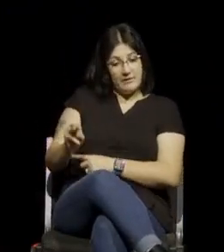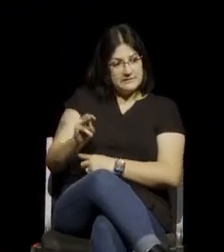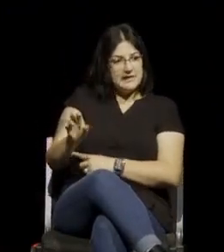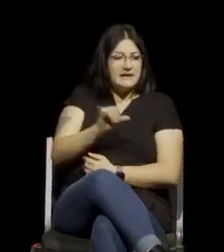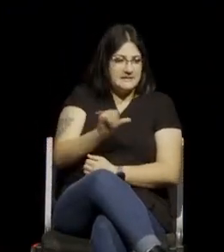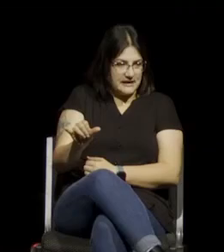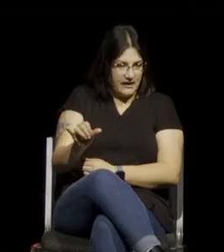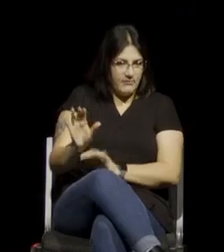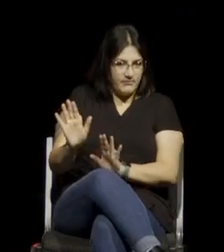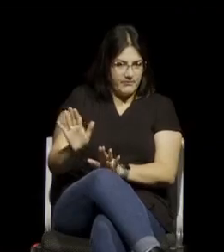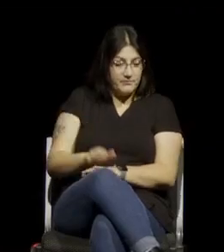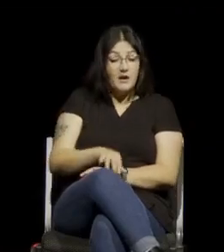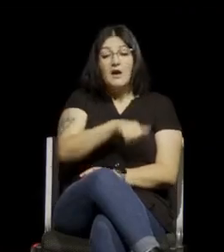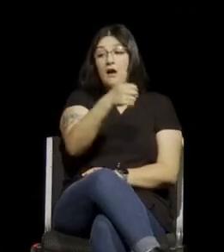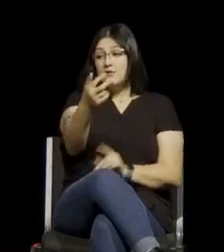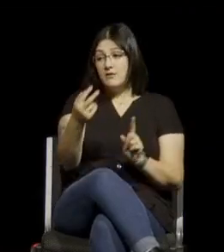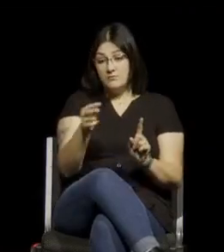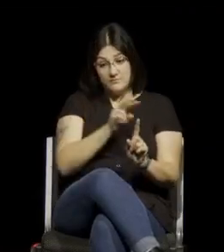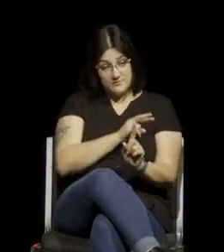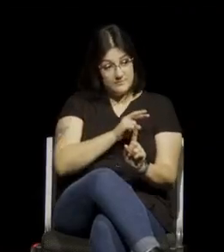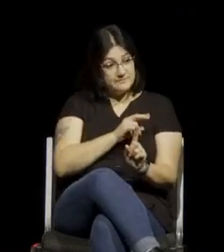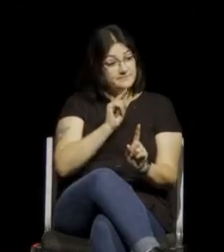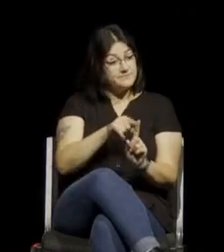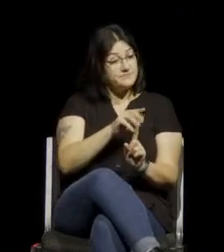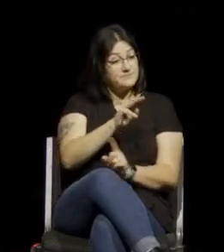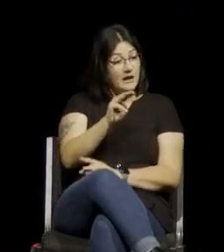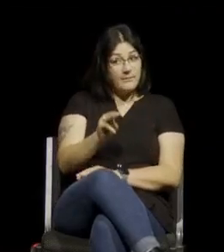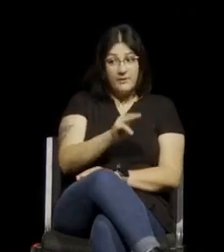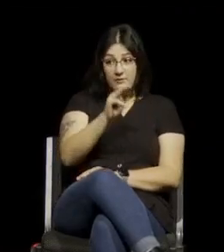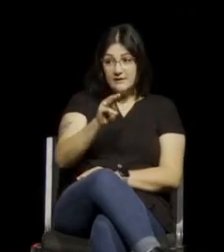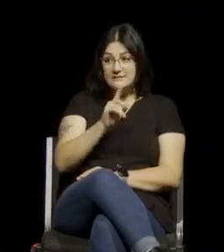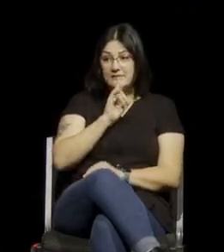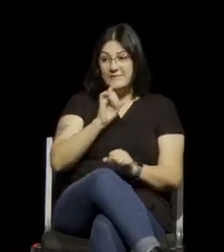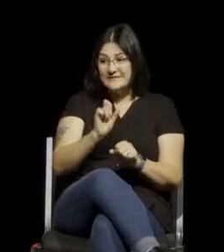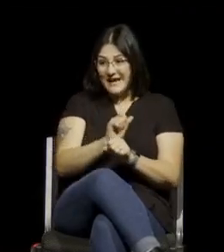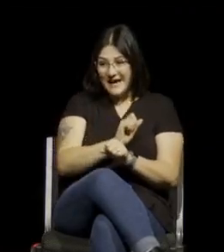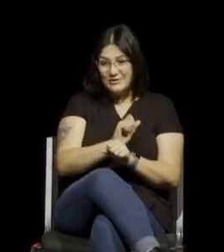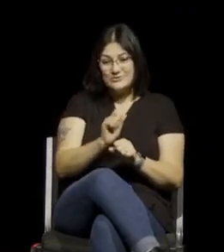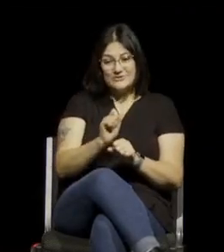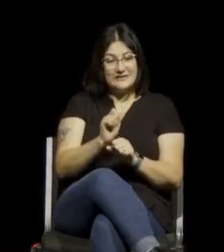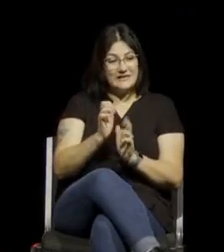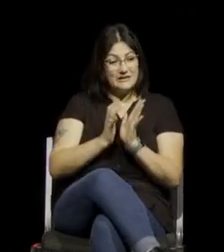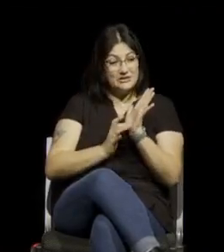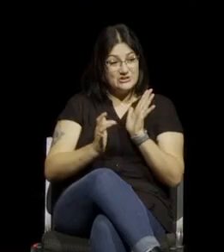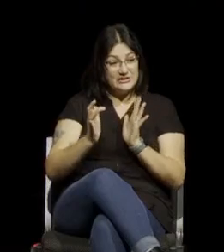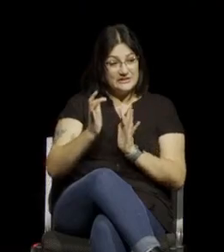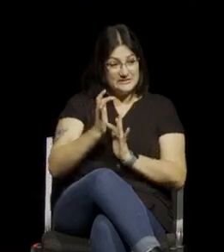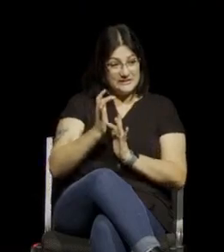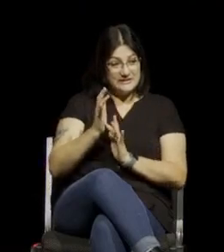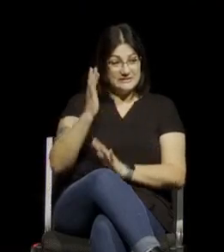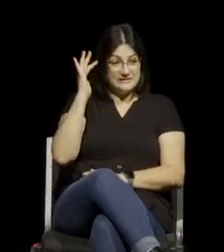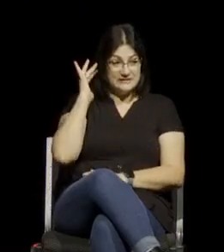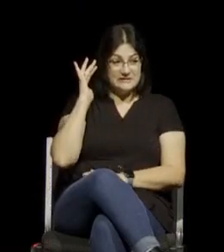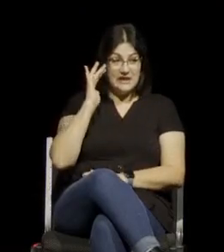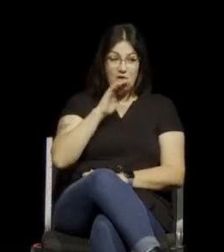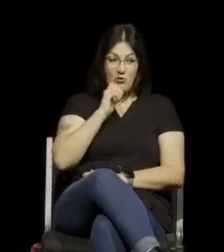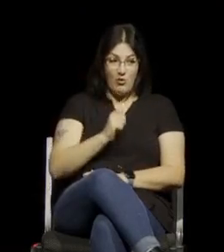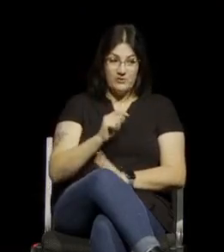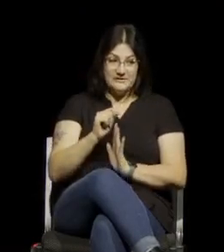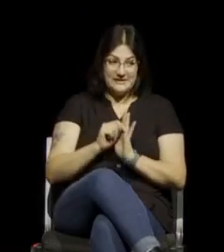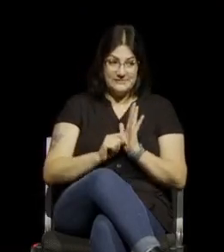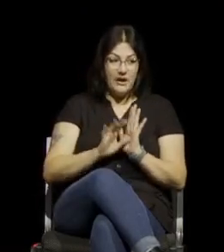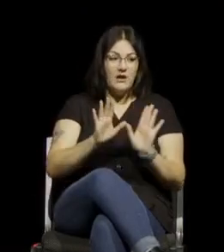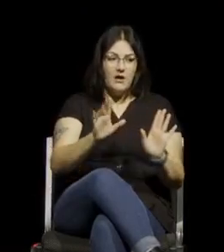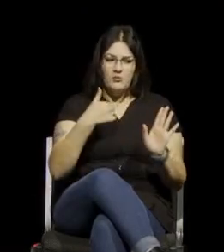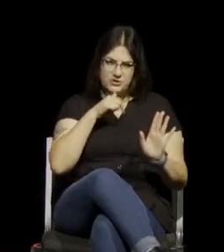one view. Another view is that Melchizedek was actually Jesus in the Old Testament. Now, that shouldn't surprise us too